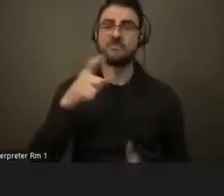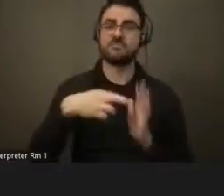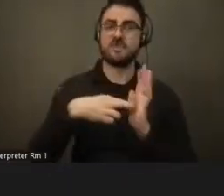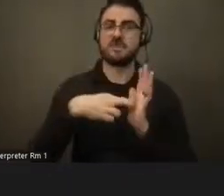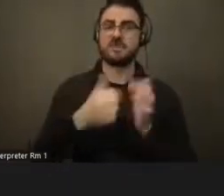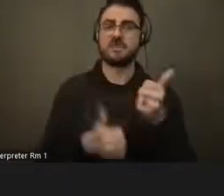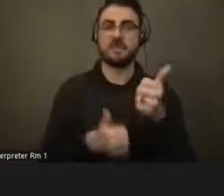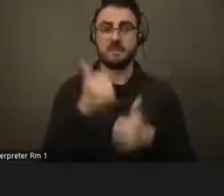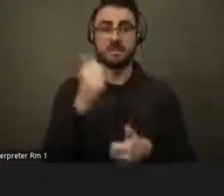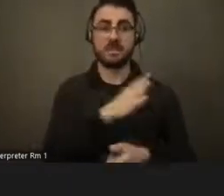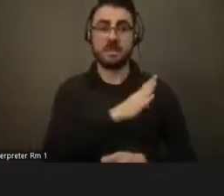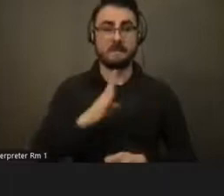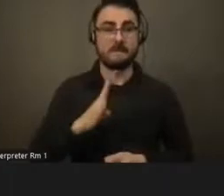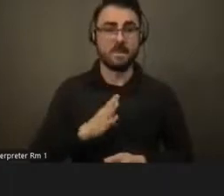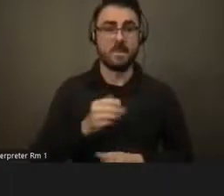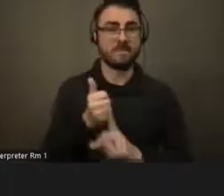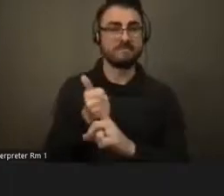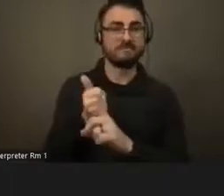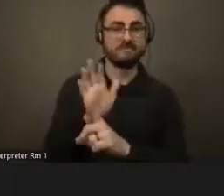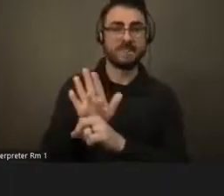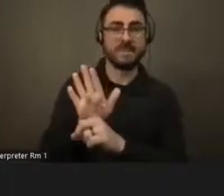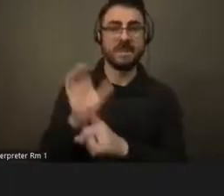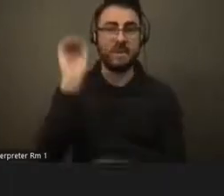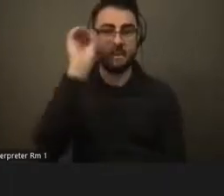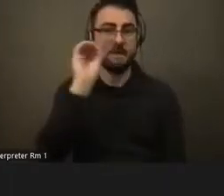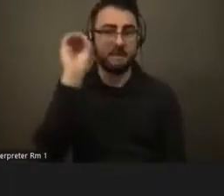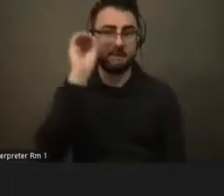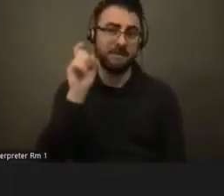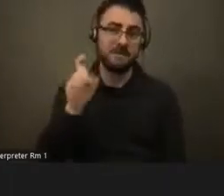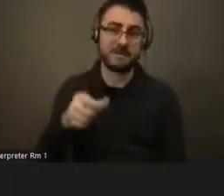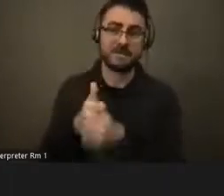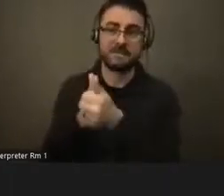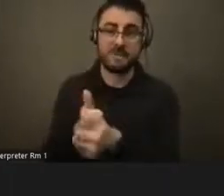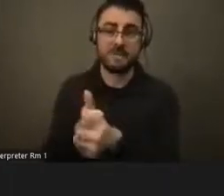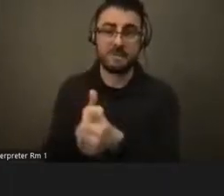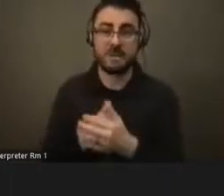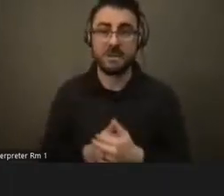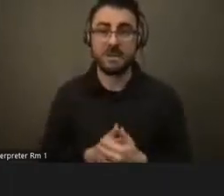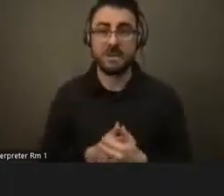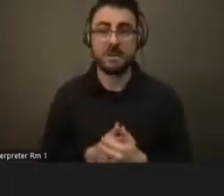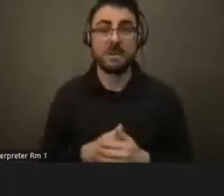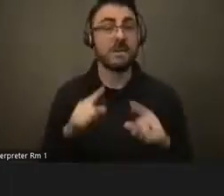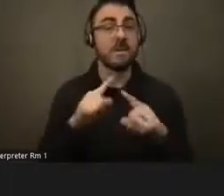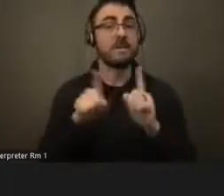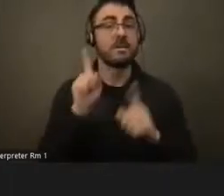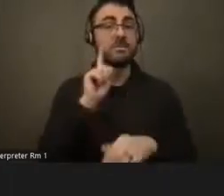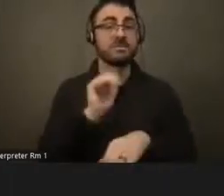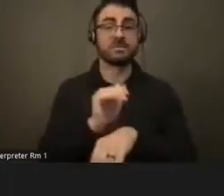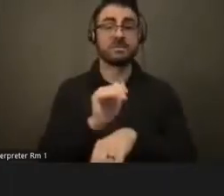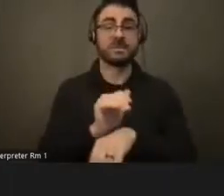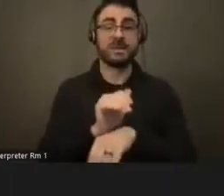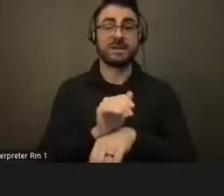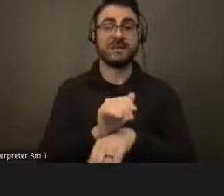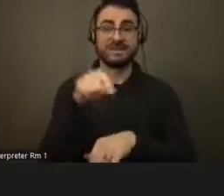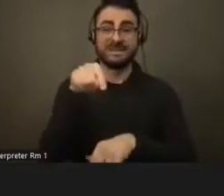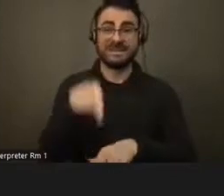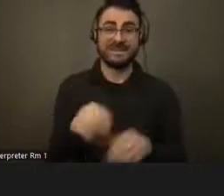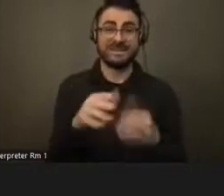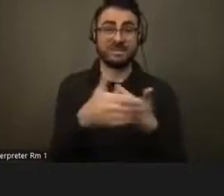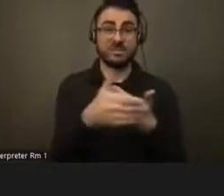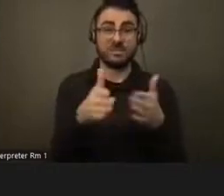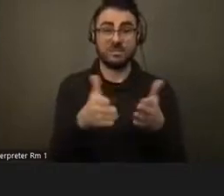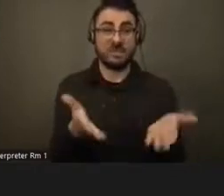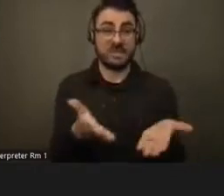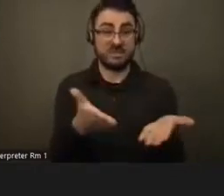board opinion, as it were. But tonight, in our breakout room together, I get to share with